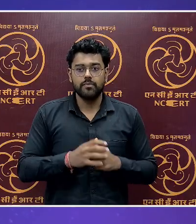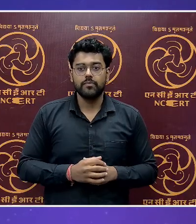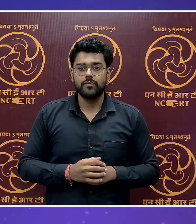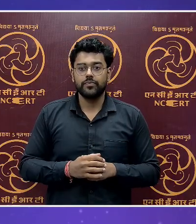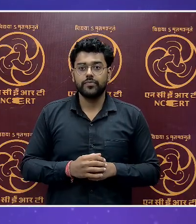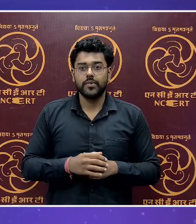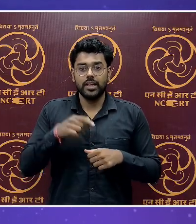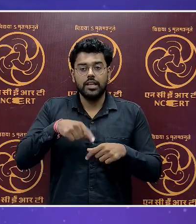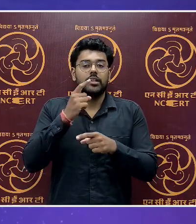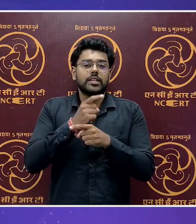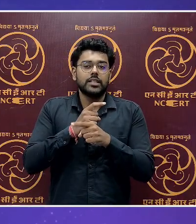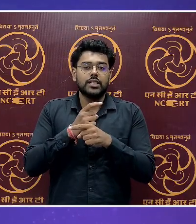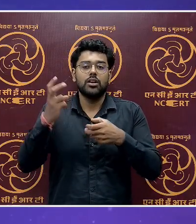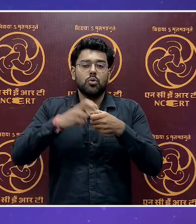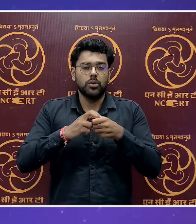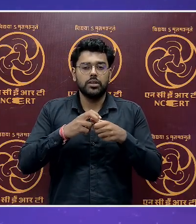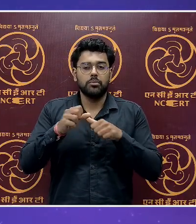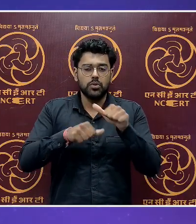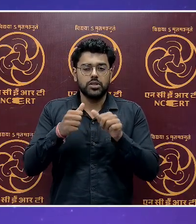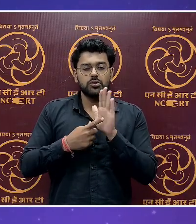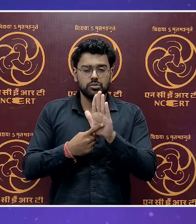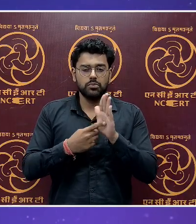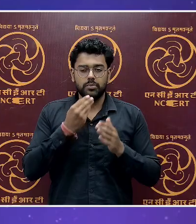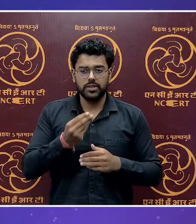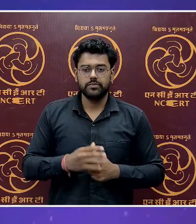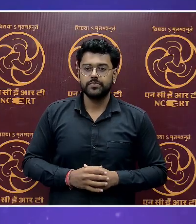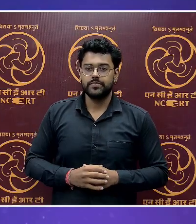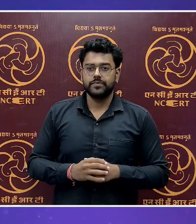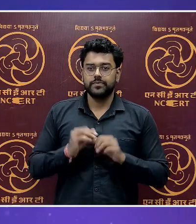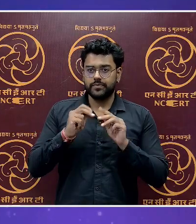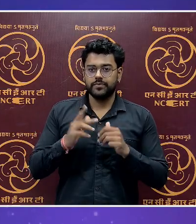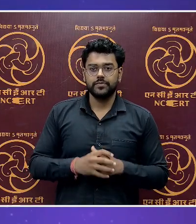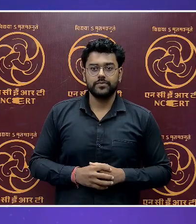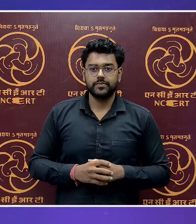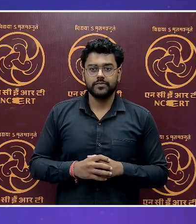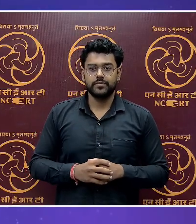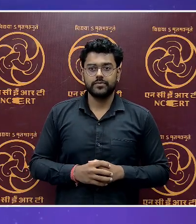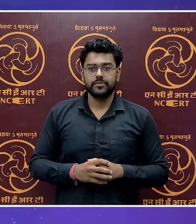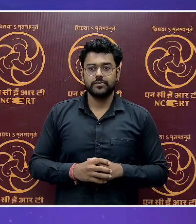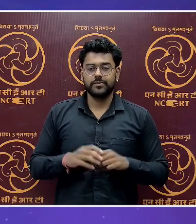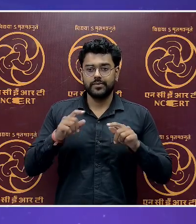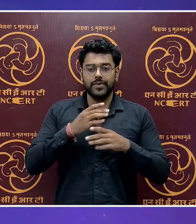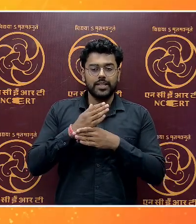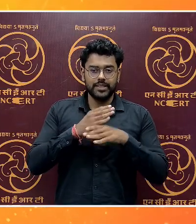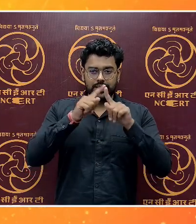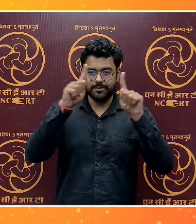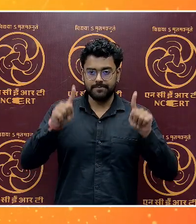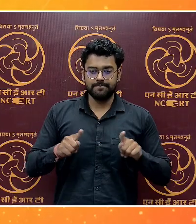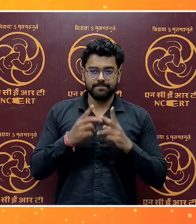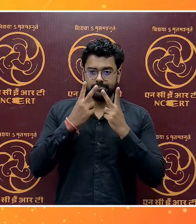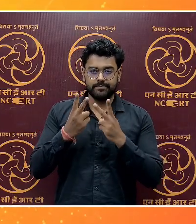demonstrate the teacher login functionality. Sure. Let's go for the Sure, teacher Ranjit. login Yeah. then. Okay. So Divya, just feel free to share your screen. Yeah, sure.